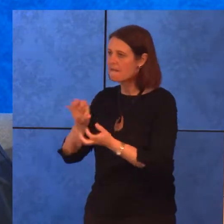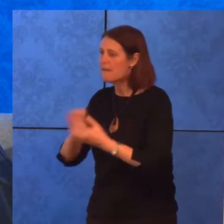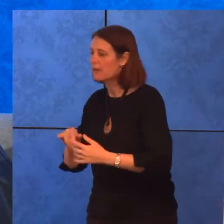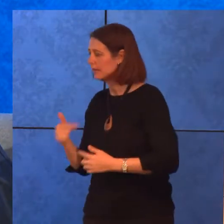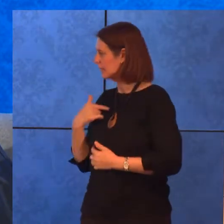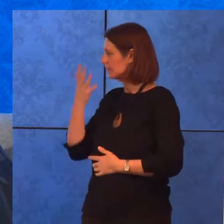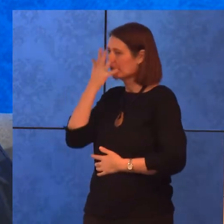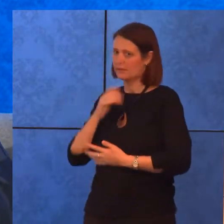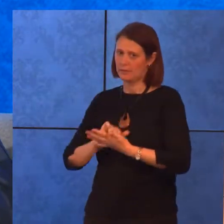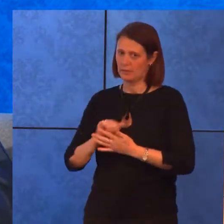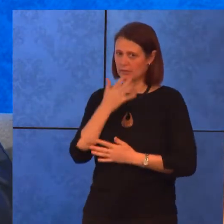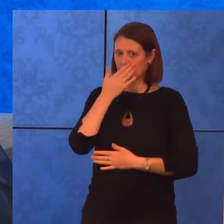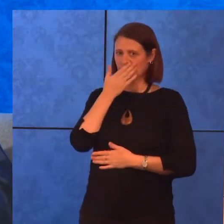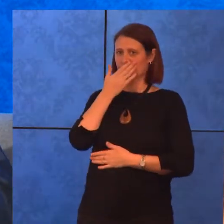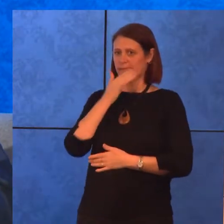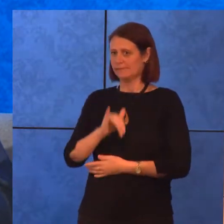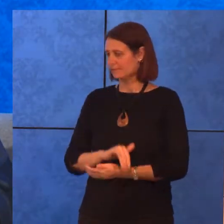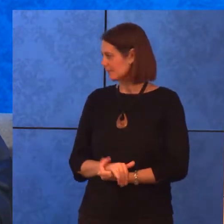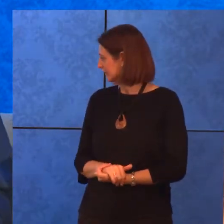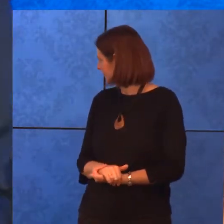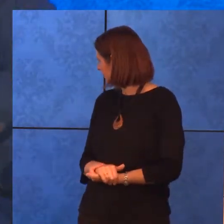Sorry about that, everyone.